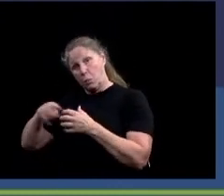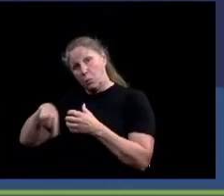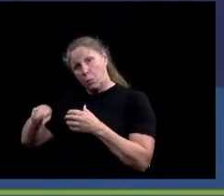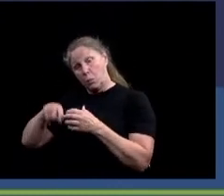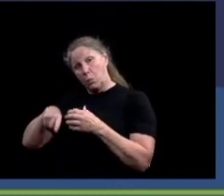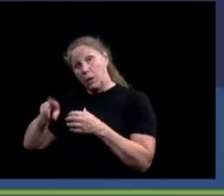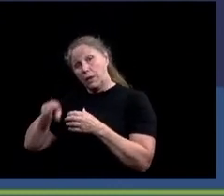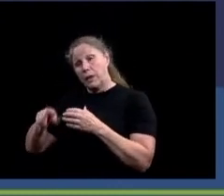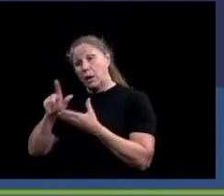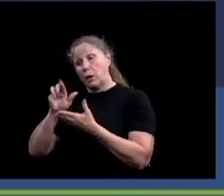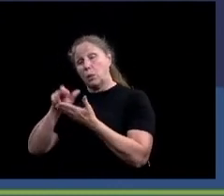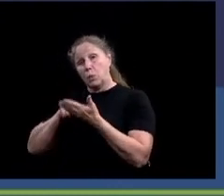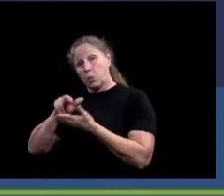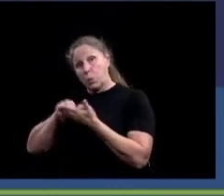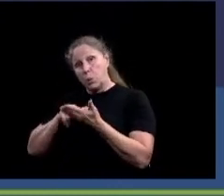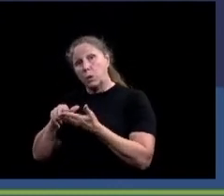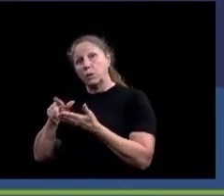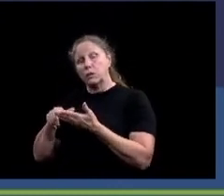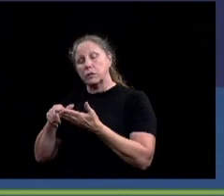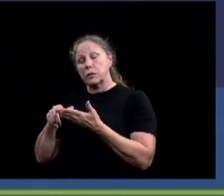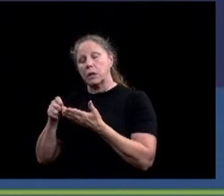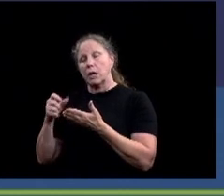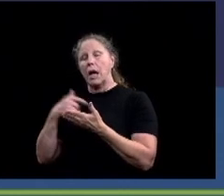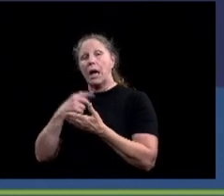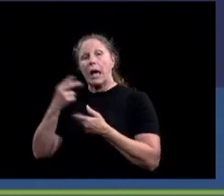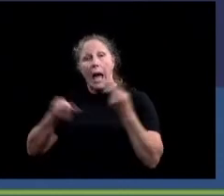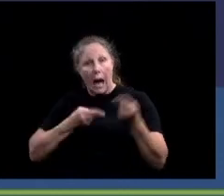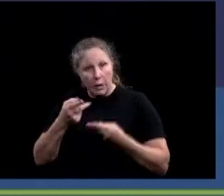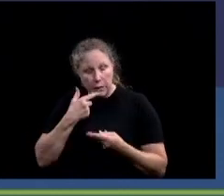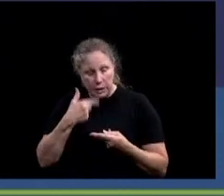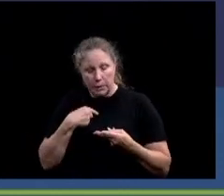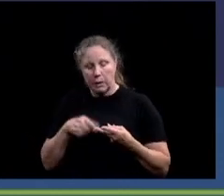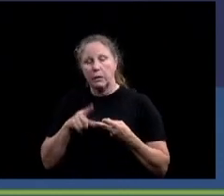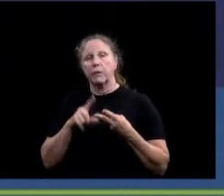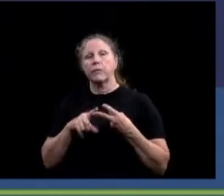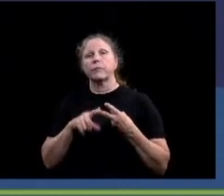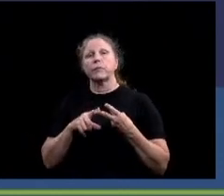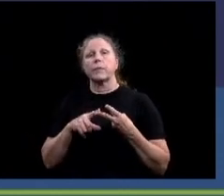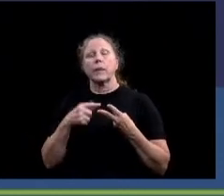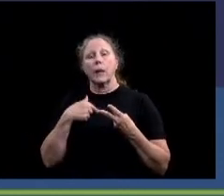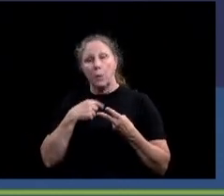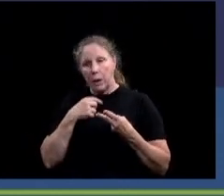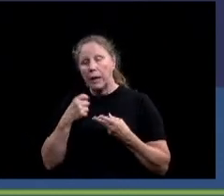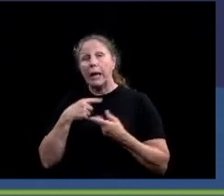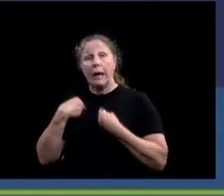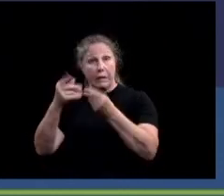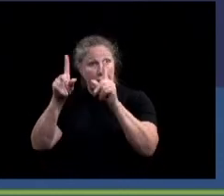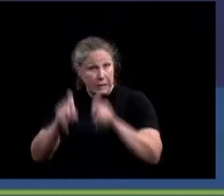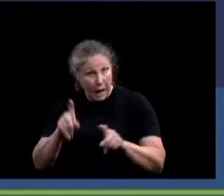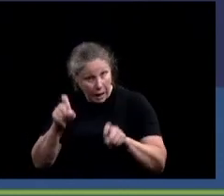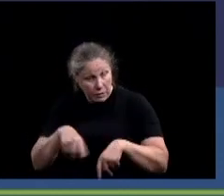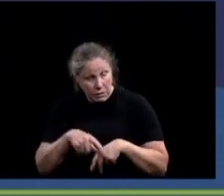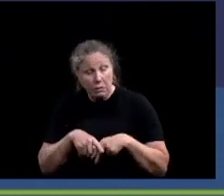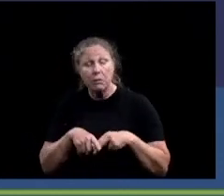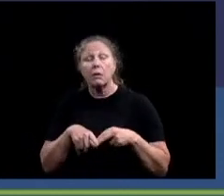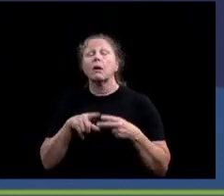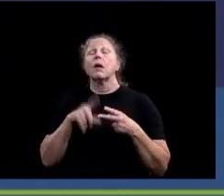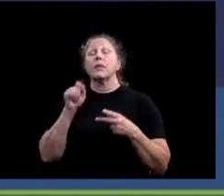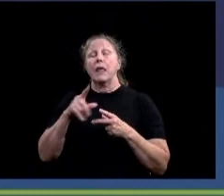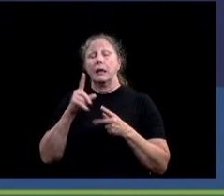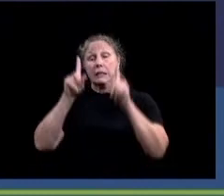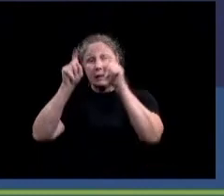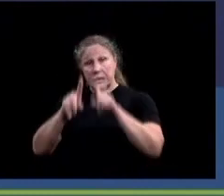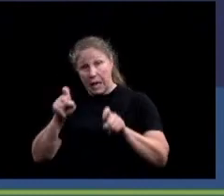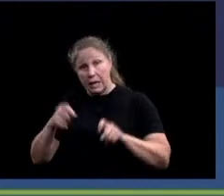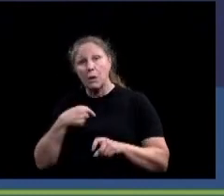hiring process. We do give a civil service test. When we give a civil service test, we will provide training on how to prepare and